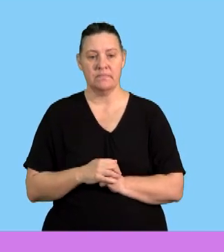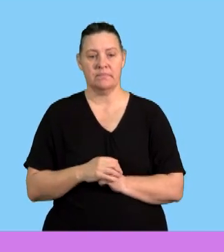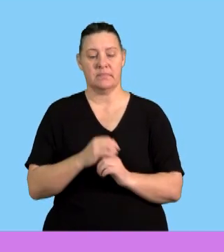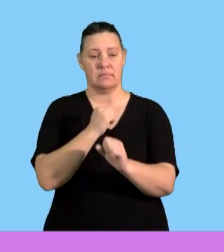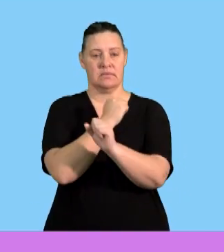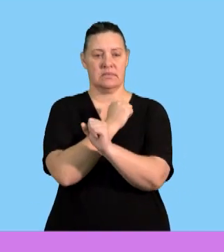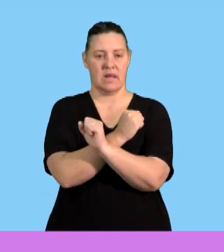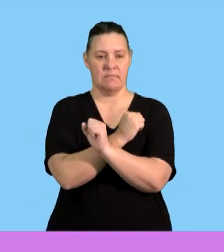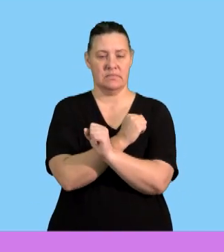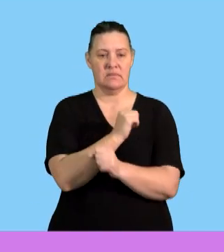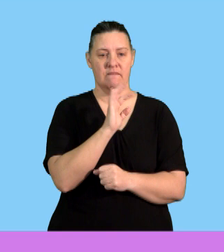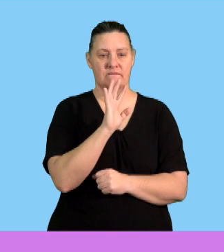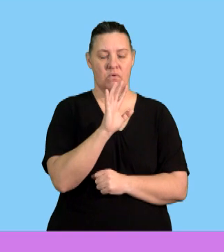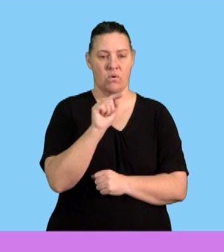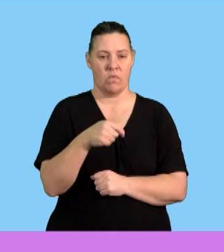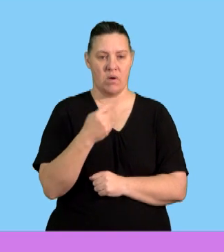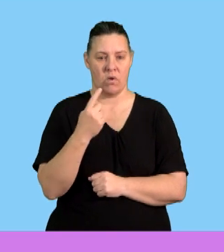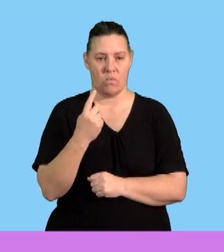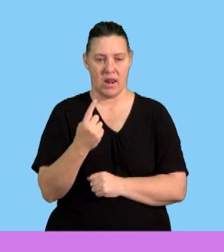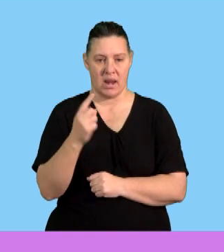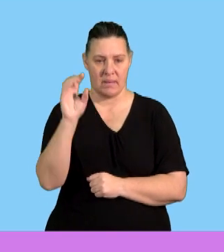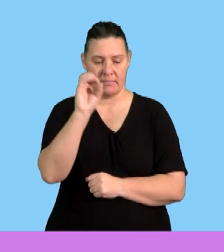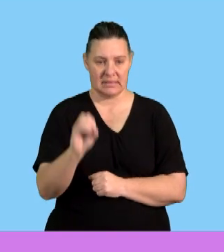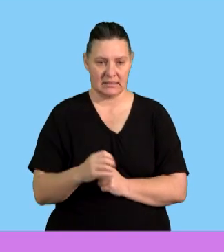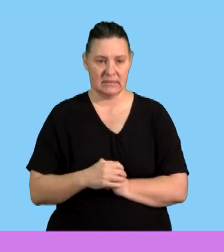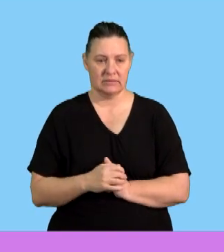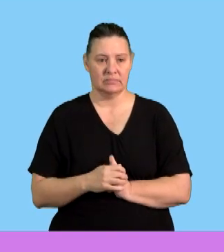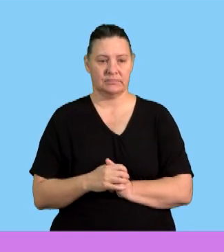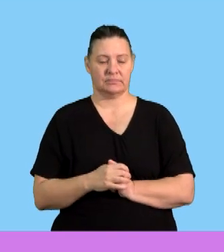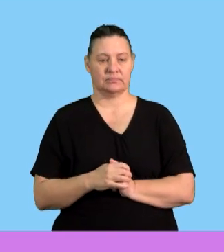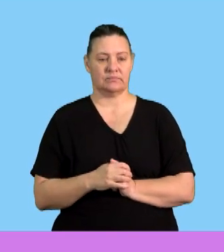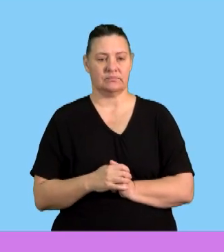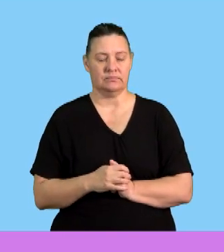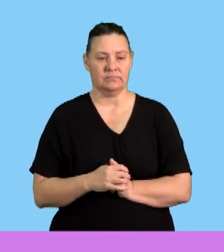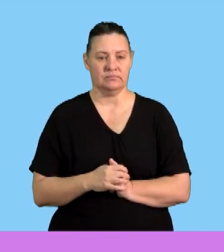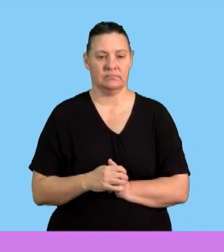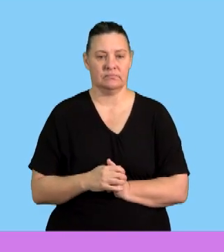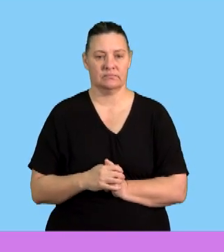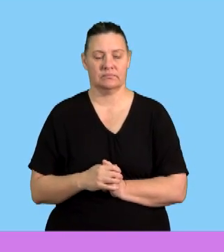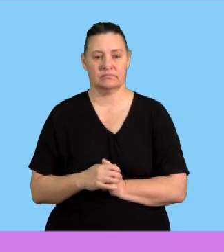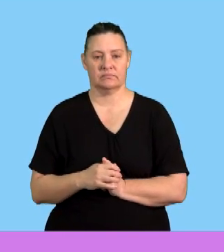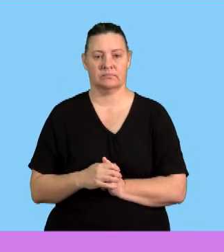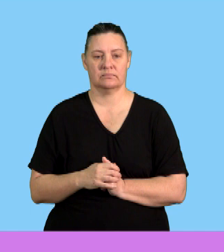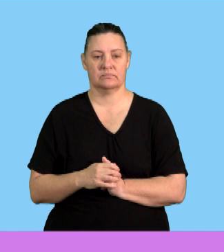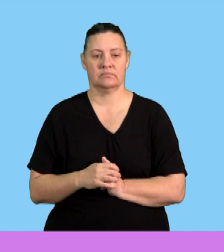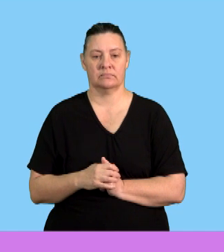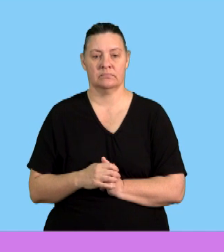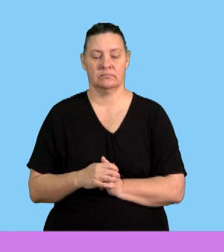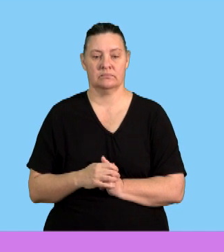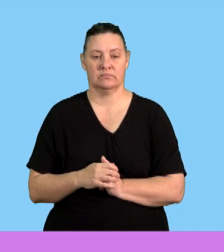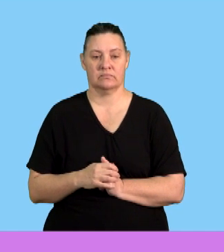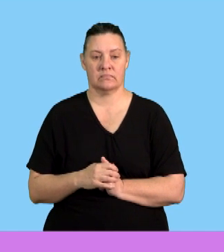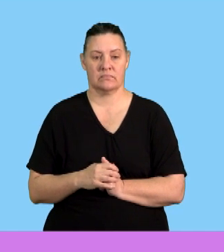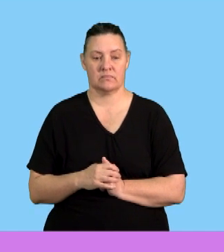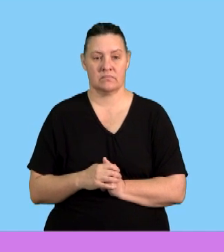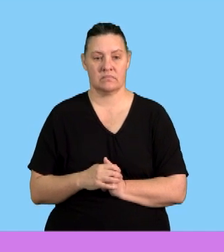10,205 is the beginning amount there for the year. And we end